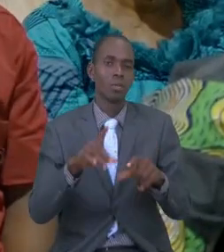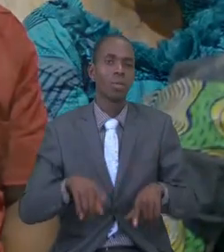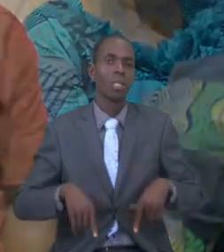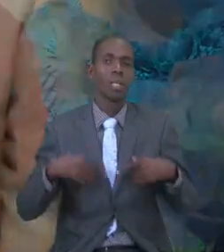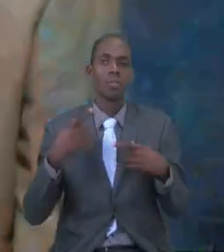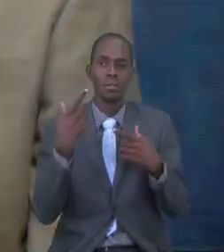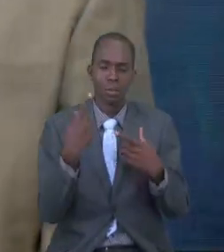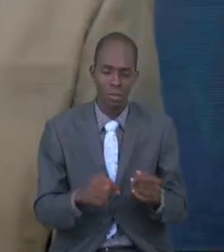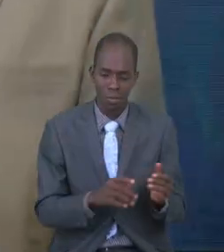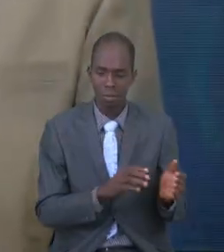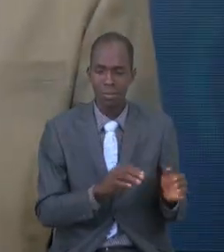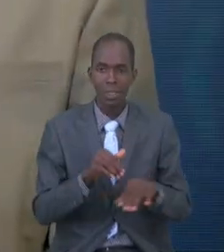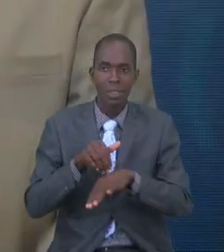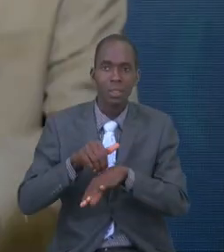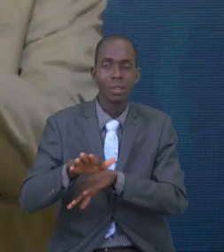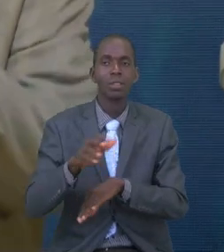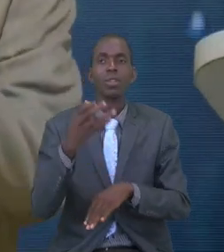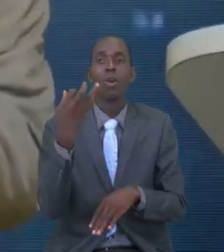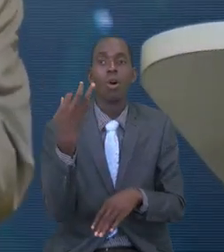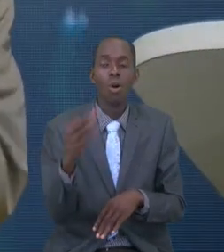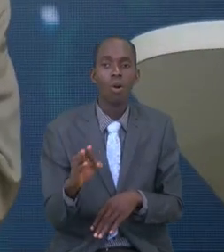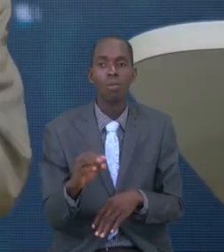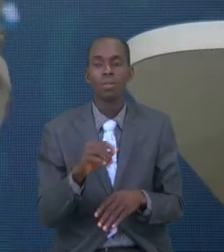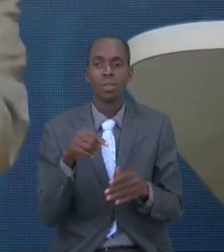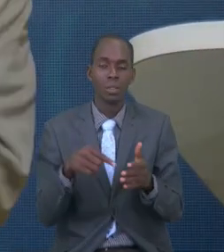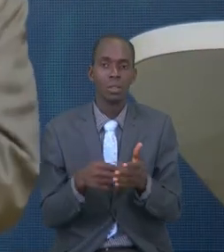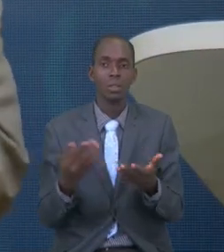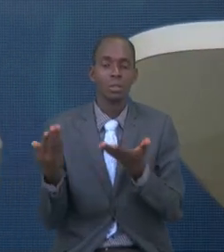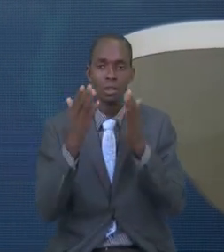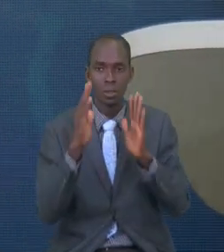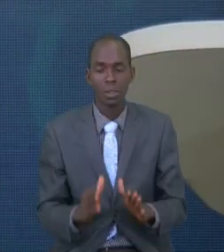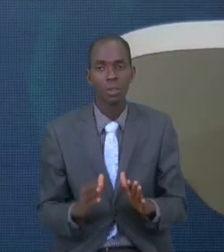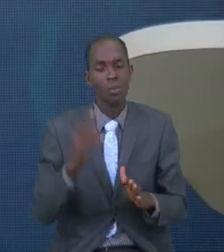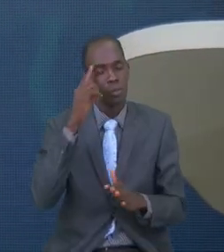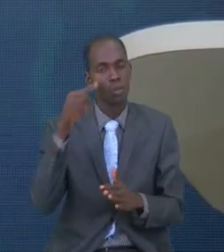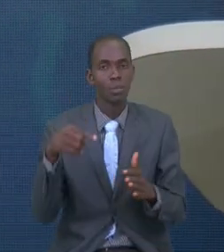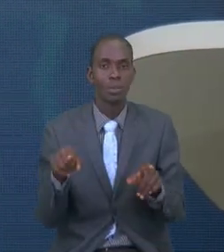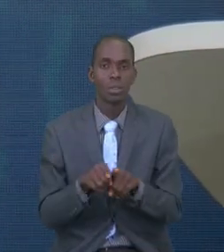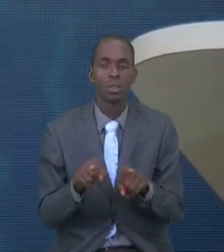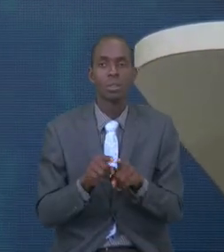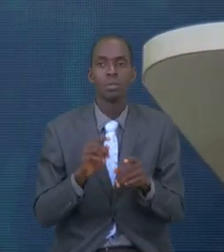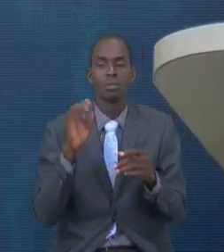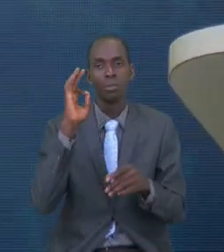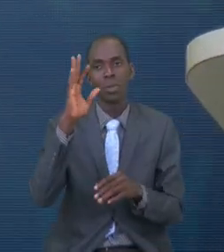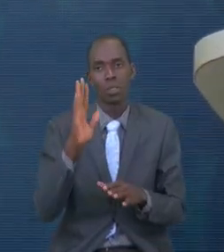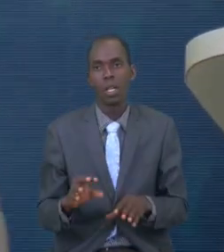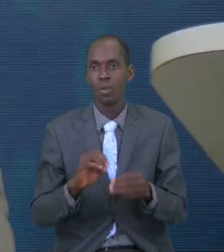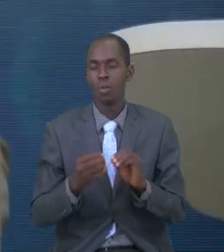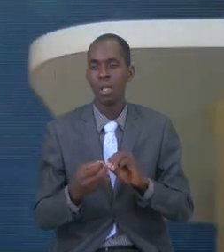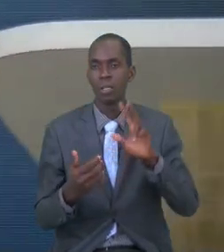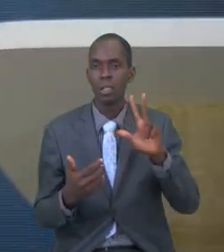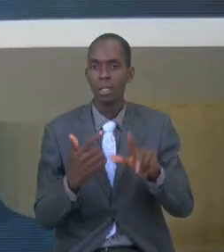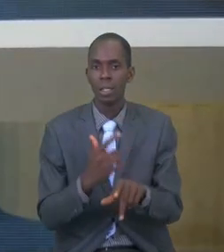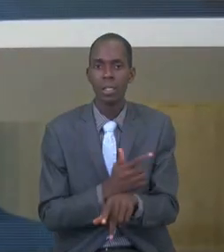of such a messenger for such a minister. Look at number three here. Number three, we're looking